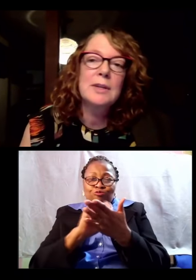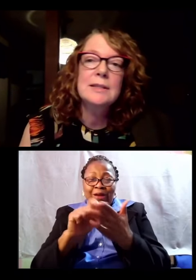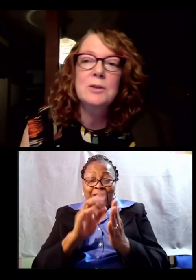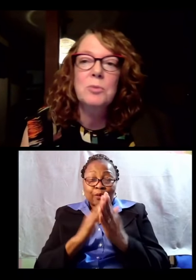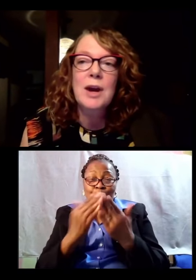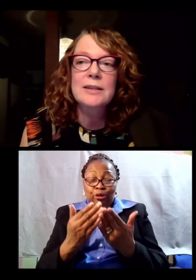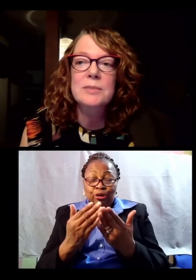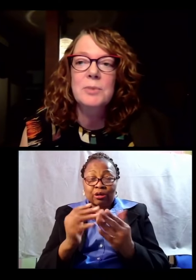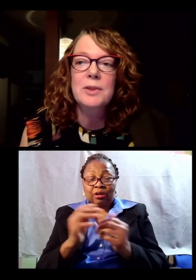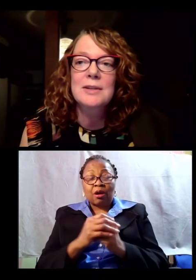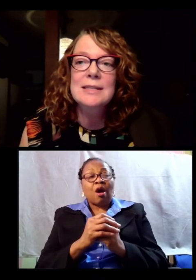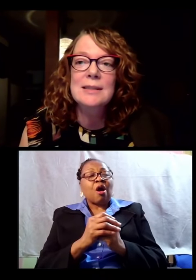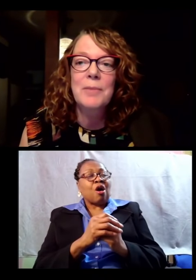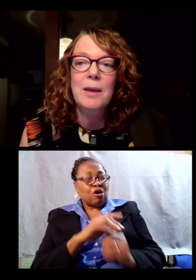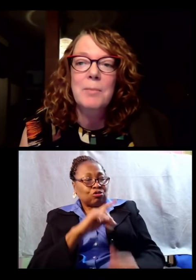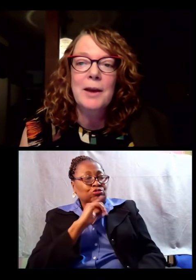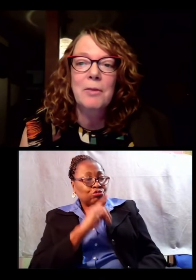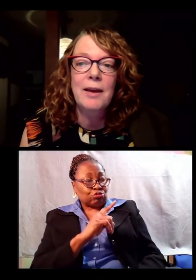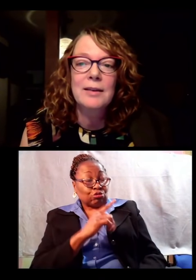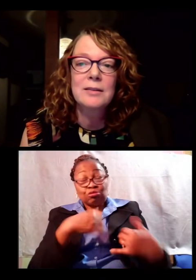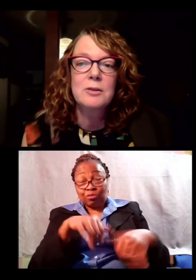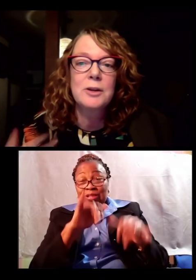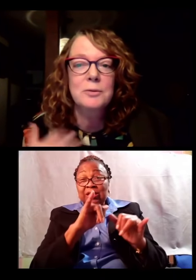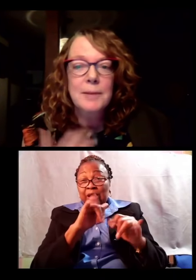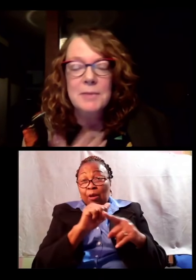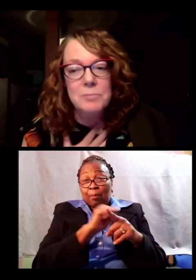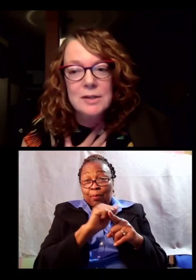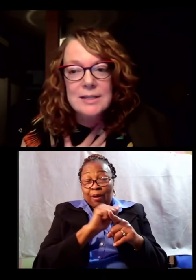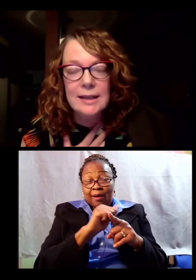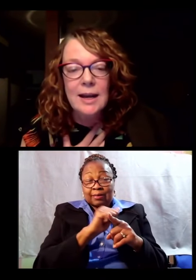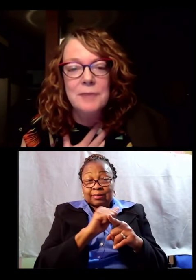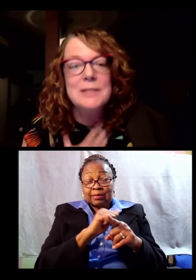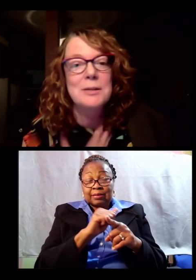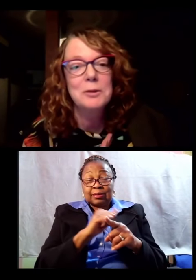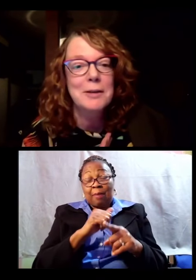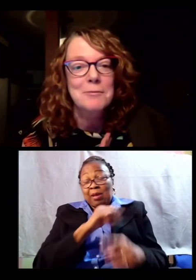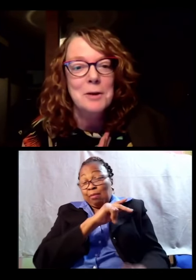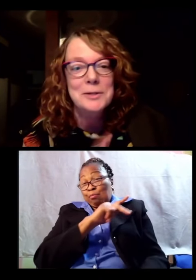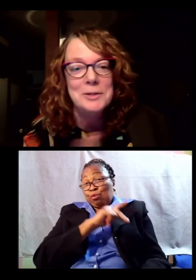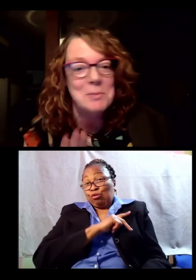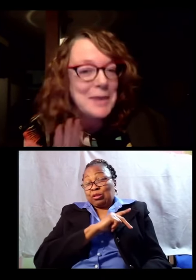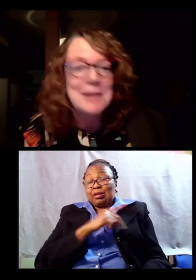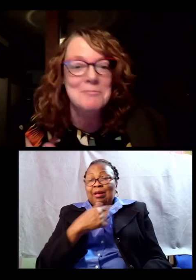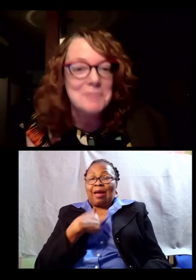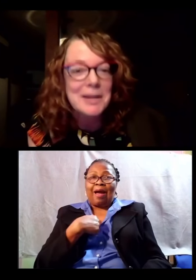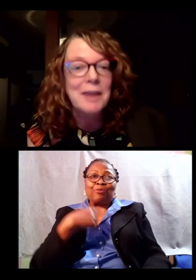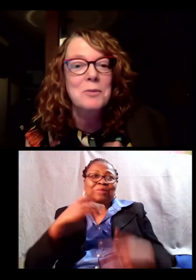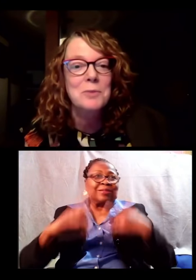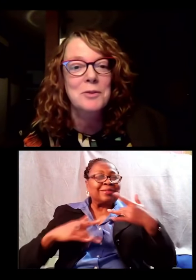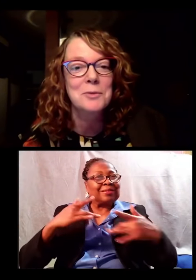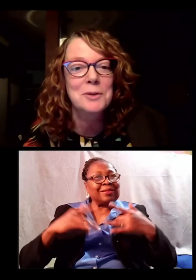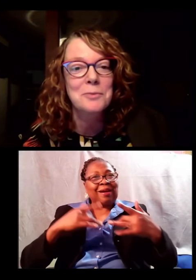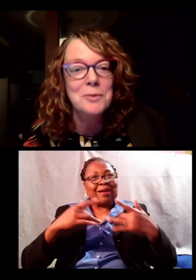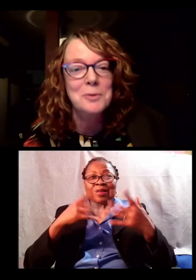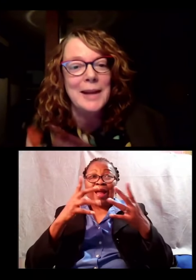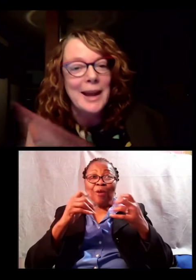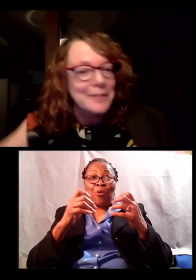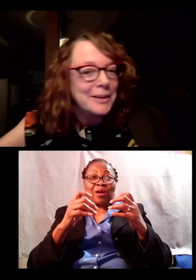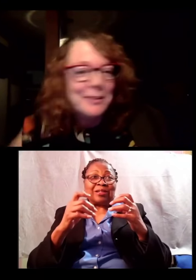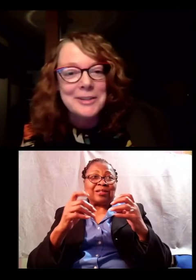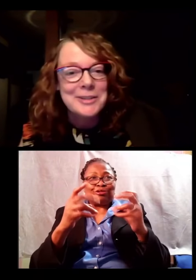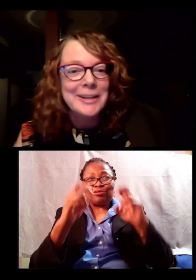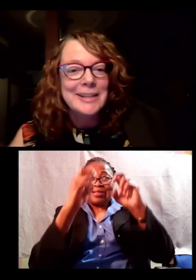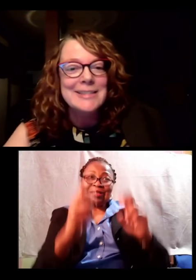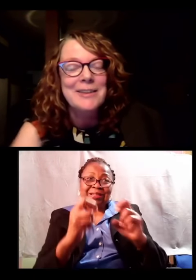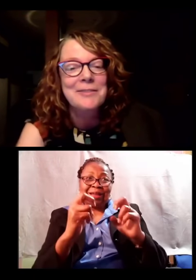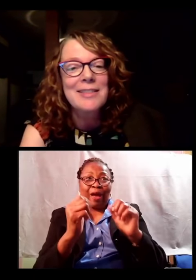True. You can still practice, but there is something about that. You know, I mean, personally, I was so looking forward to being together with you in a room and having